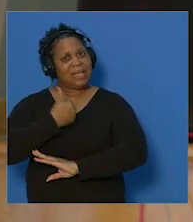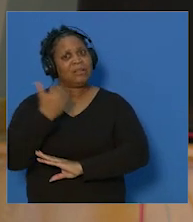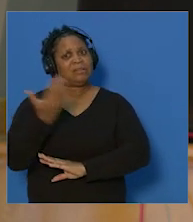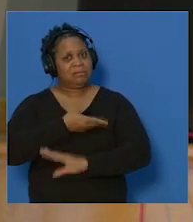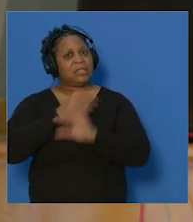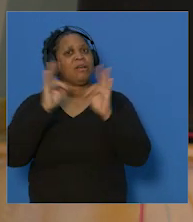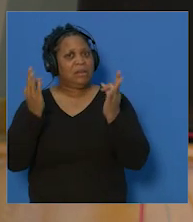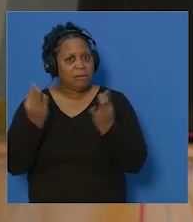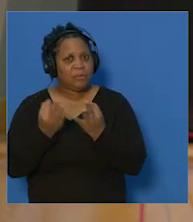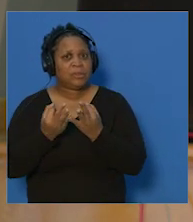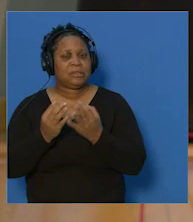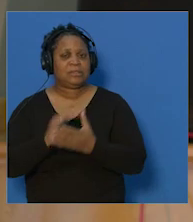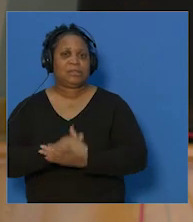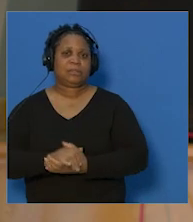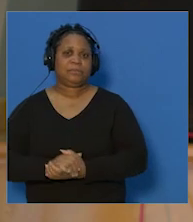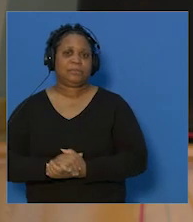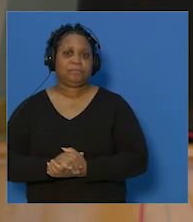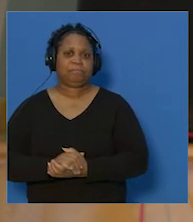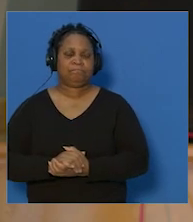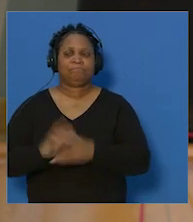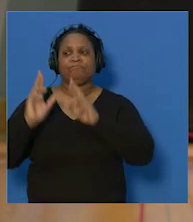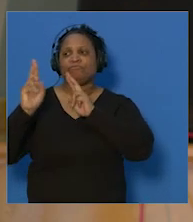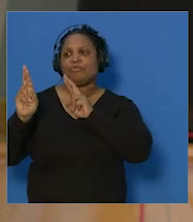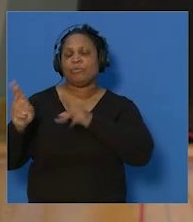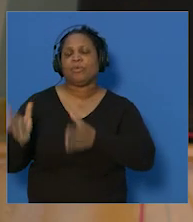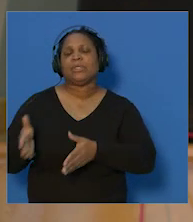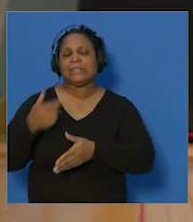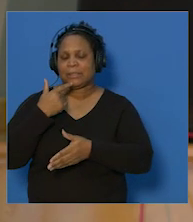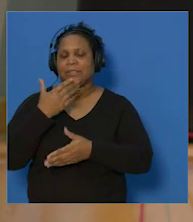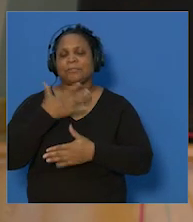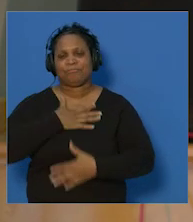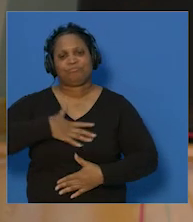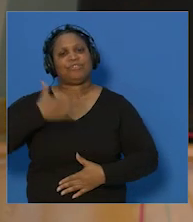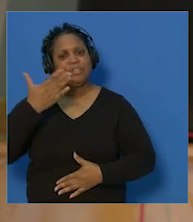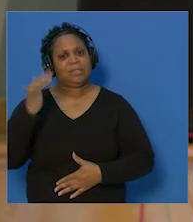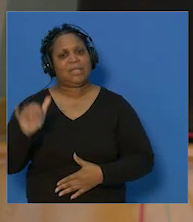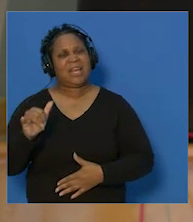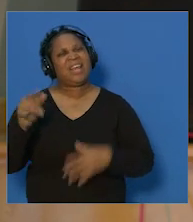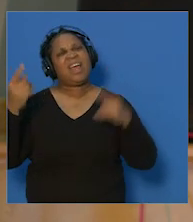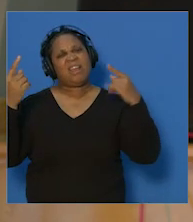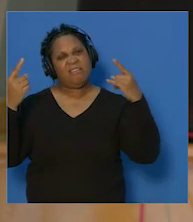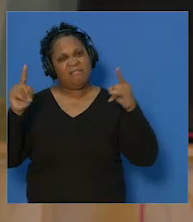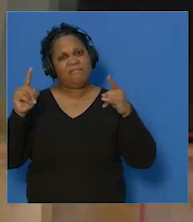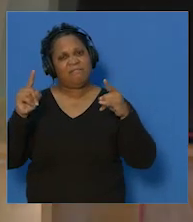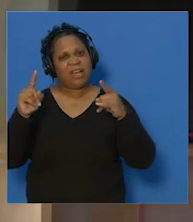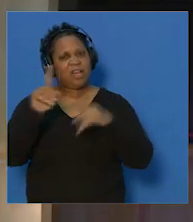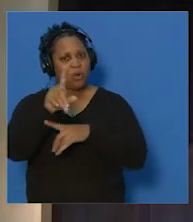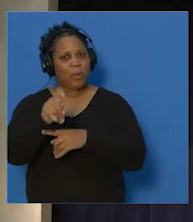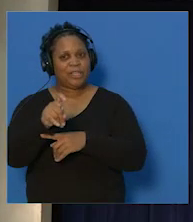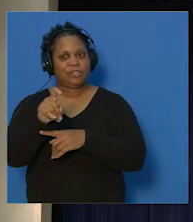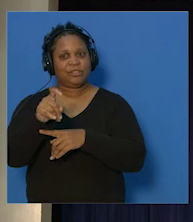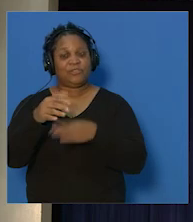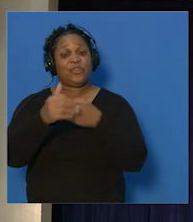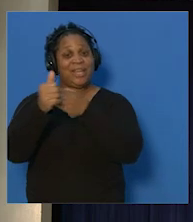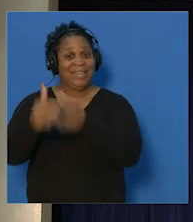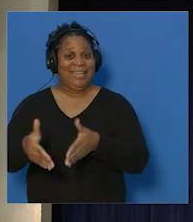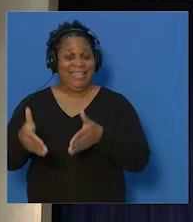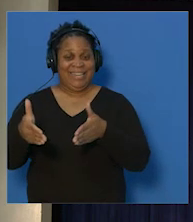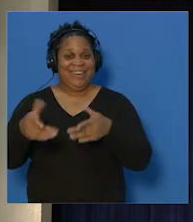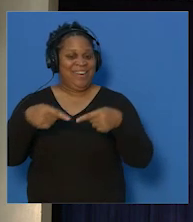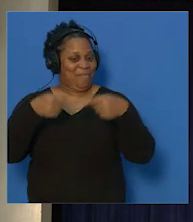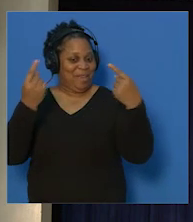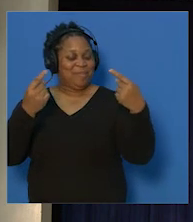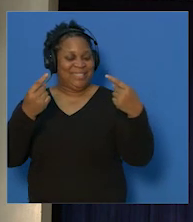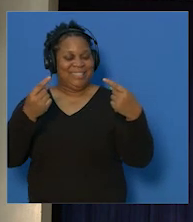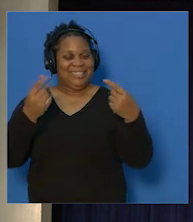ones. I appreciate that. Thank you very much. And my final question is for the Leader of the Opposition. We've heard tonight